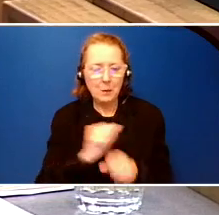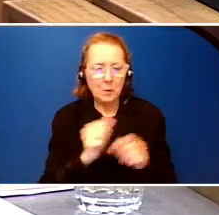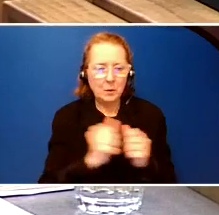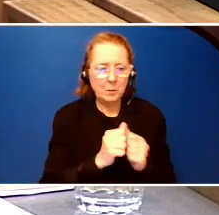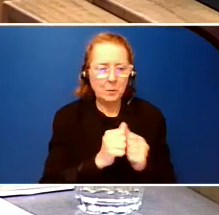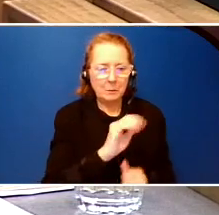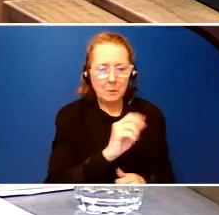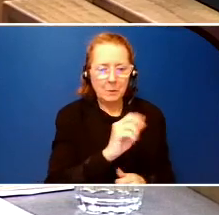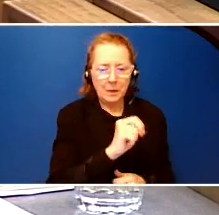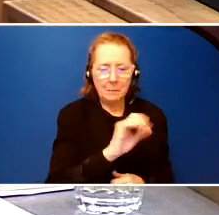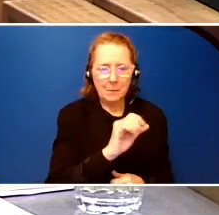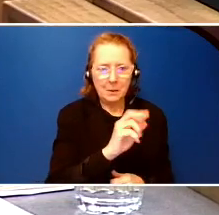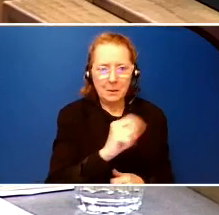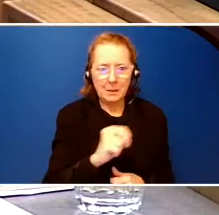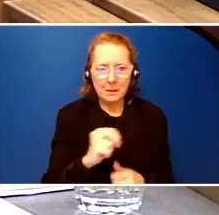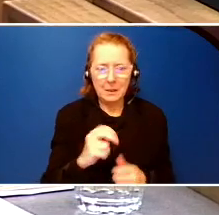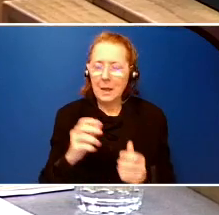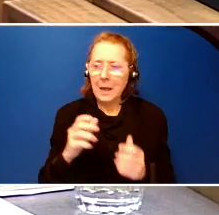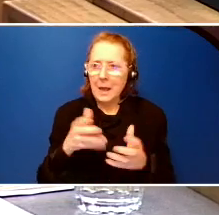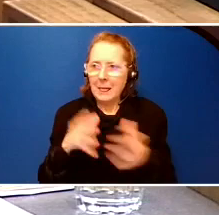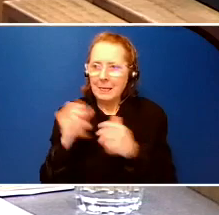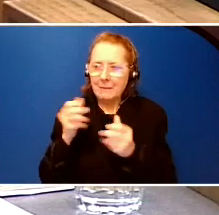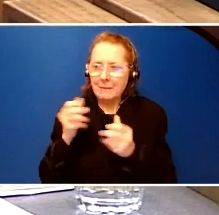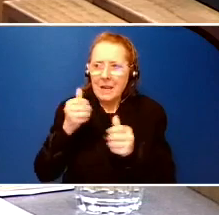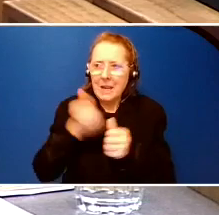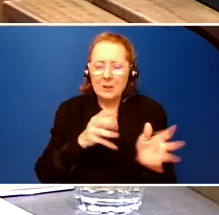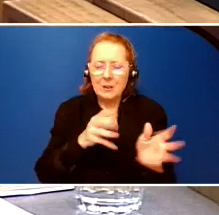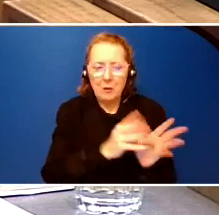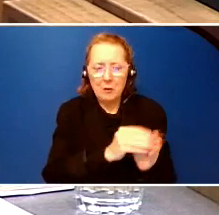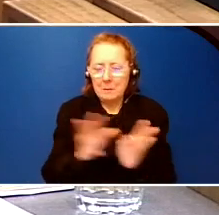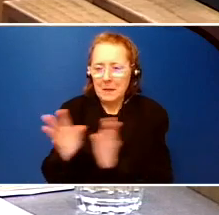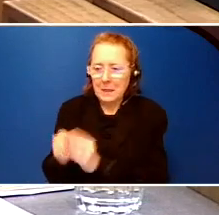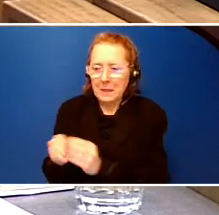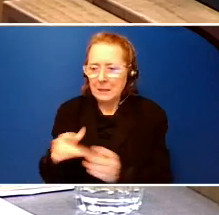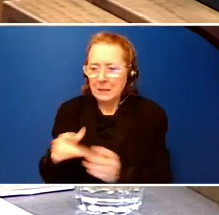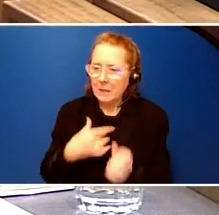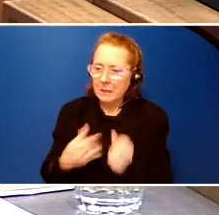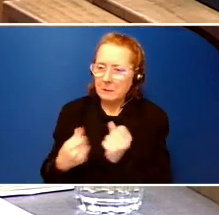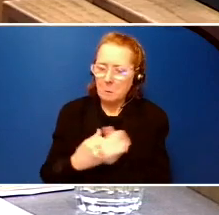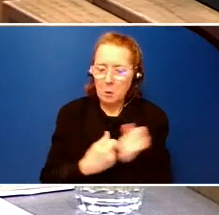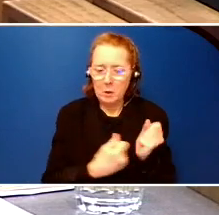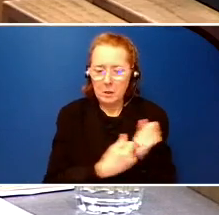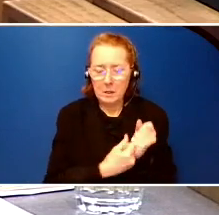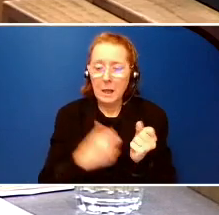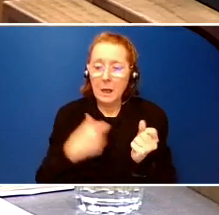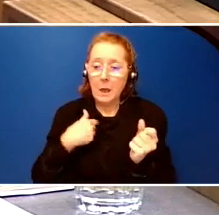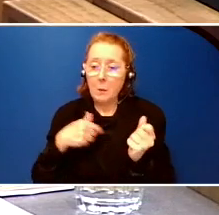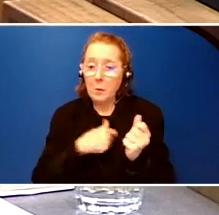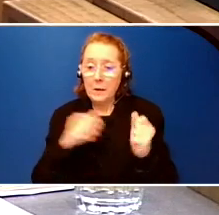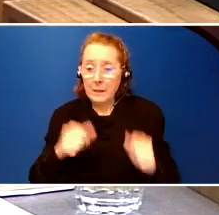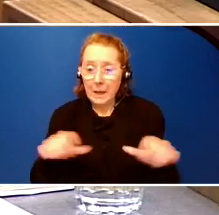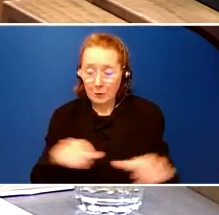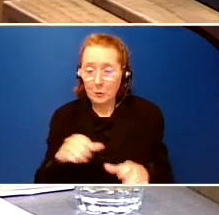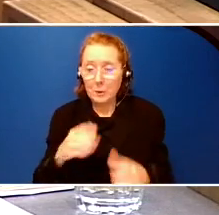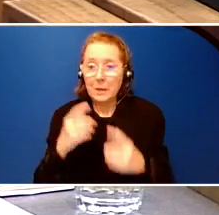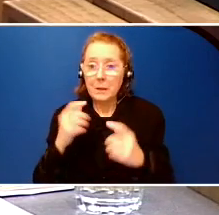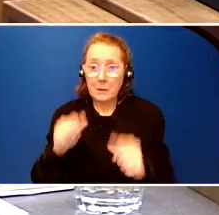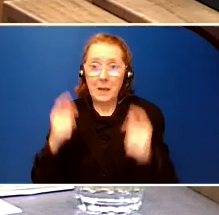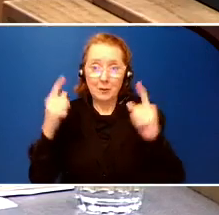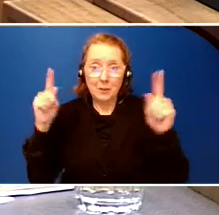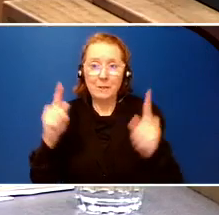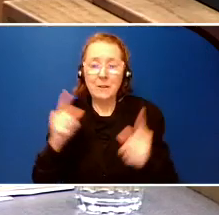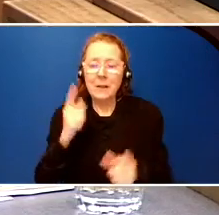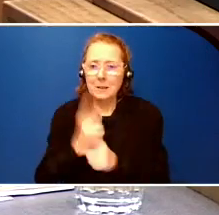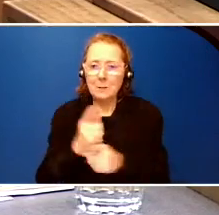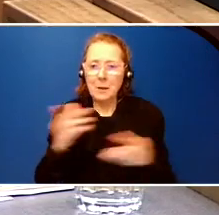goal, and left each of those meetings feeling affirmed that this is doable, it's achievable, and it is the right thing to do. I hope you all will join me in